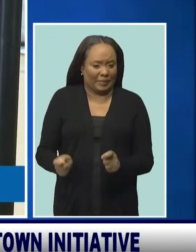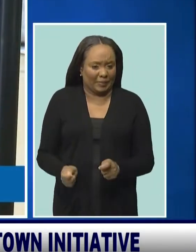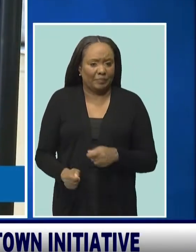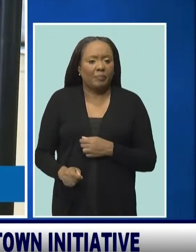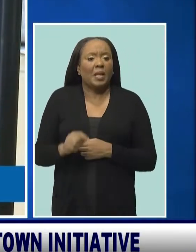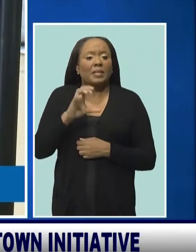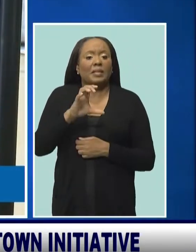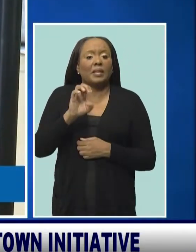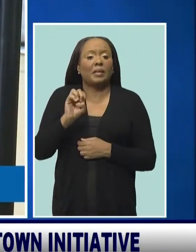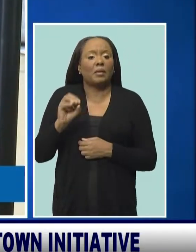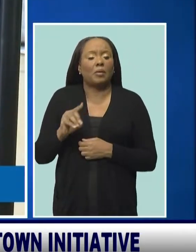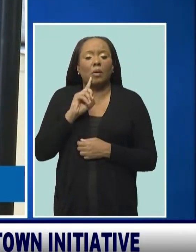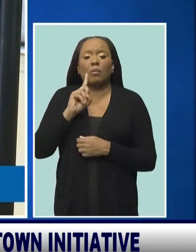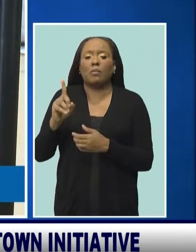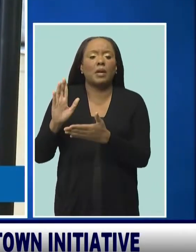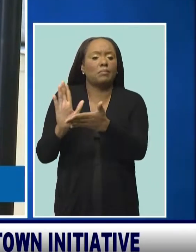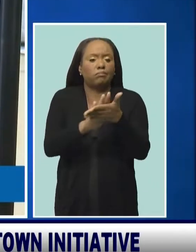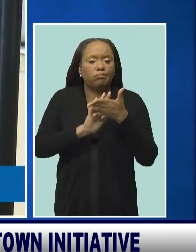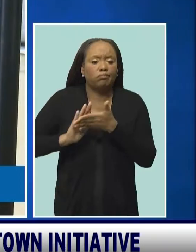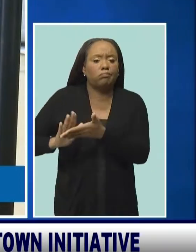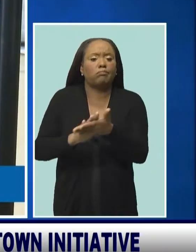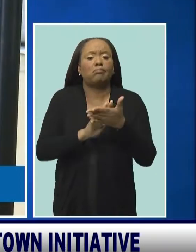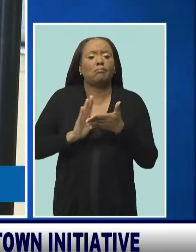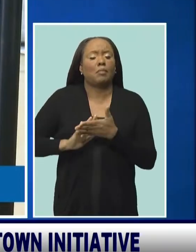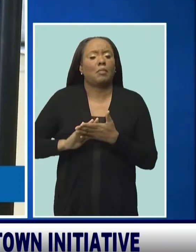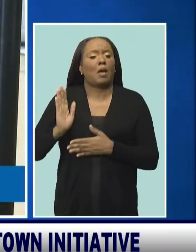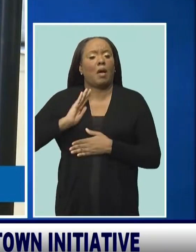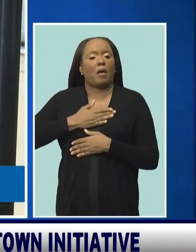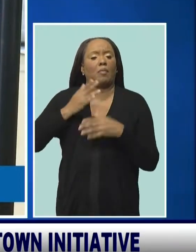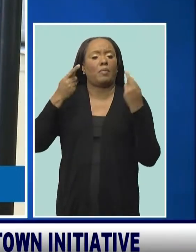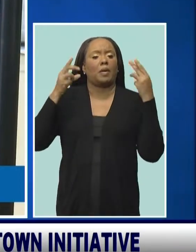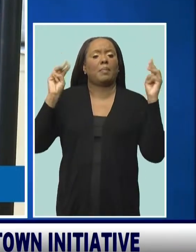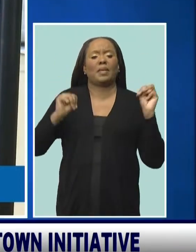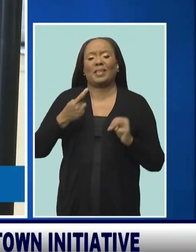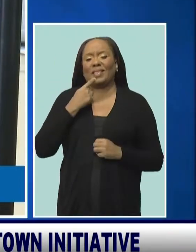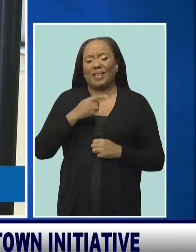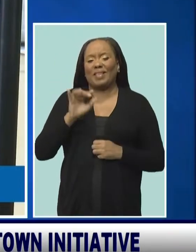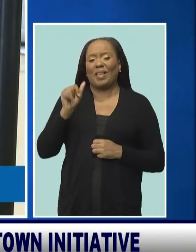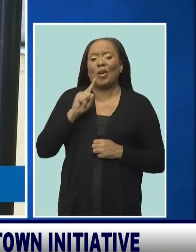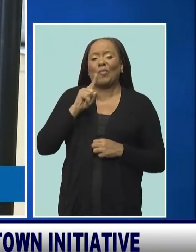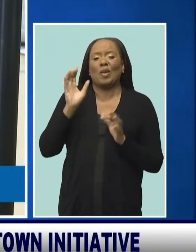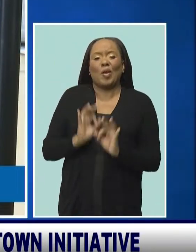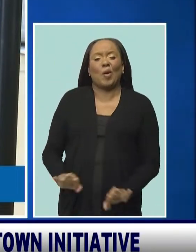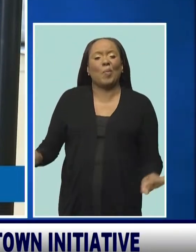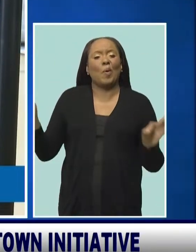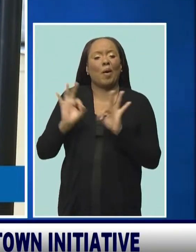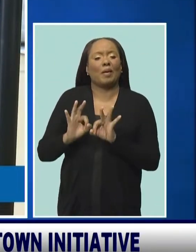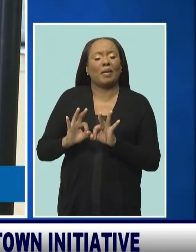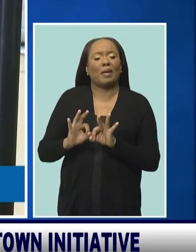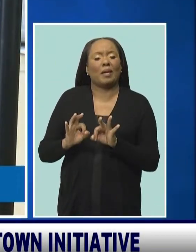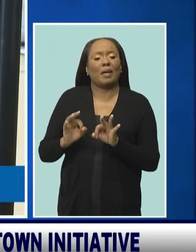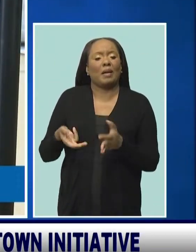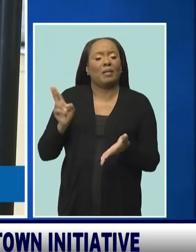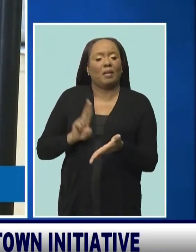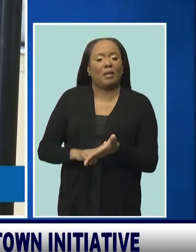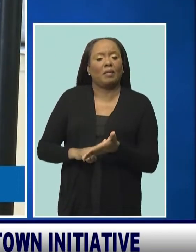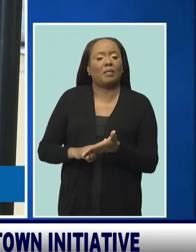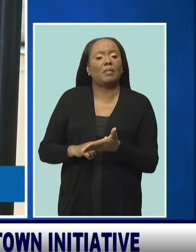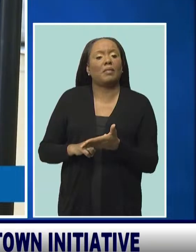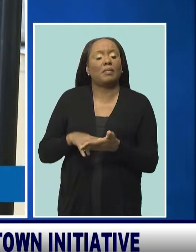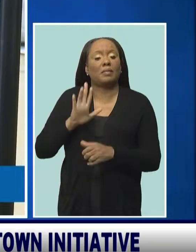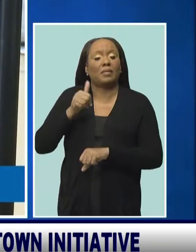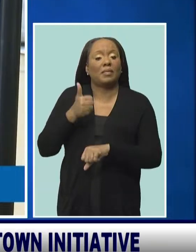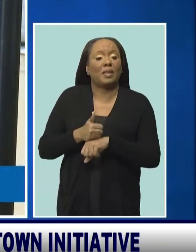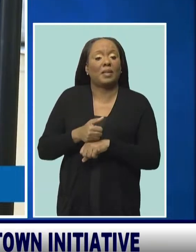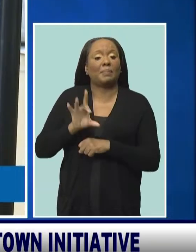the move by Prime Minister Motley, likening the initiative to the landmark Bretton Woods deal made 80 years ago. That